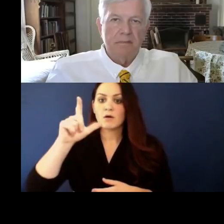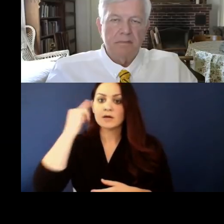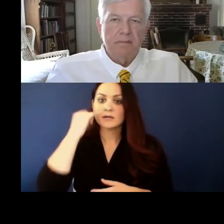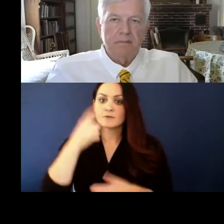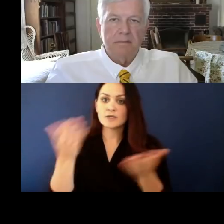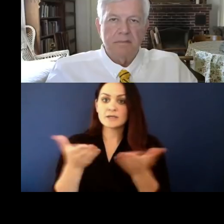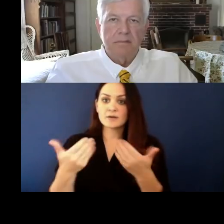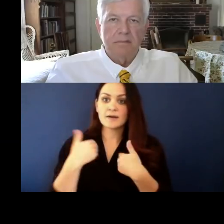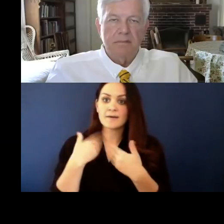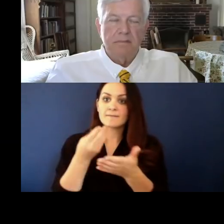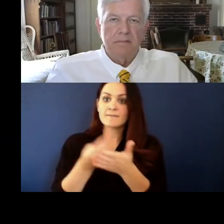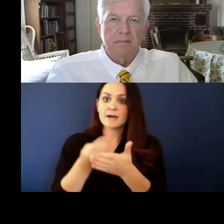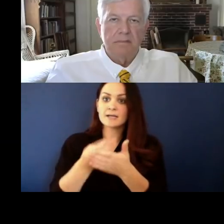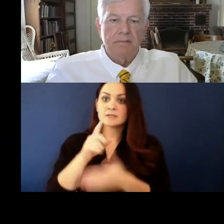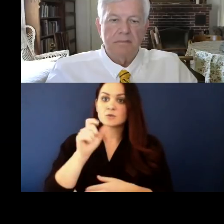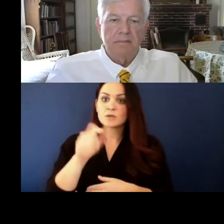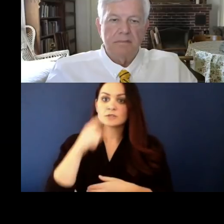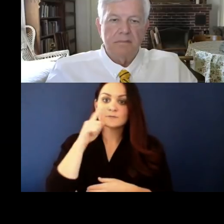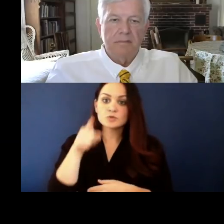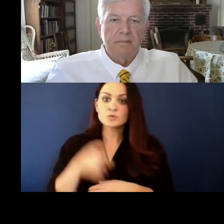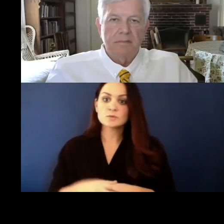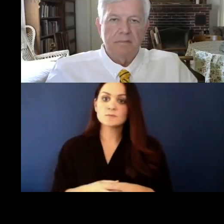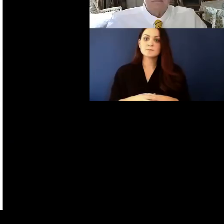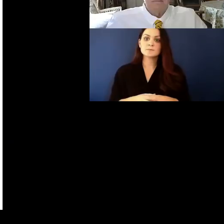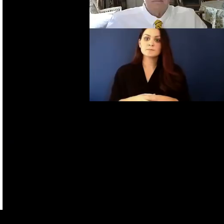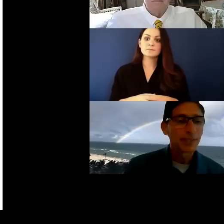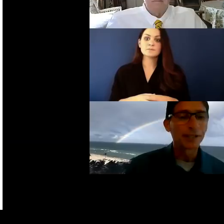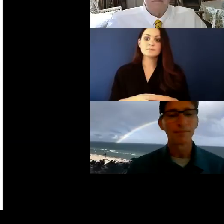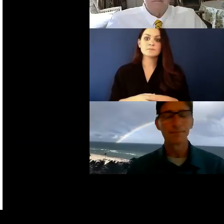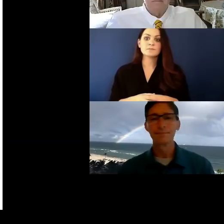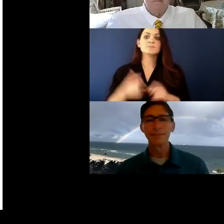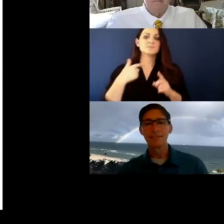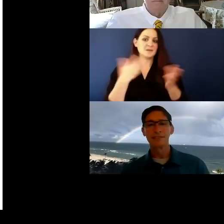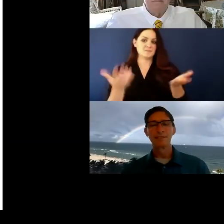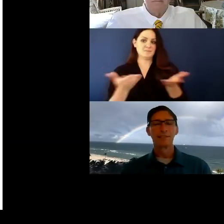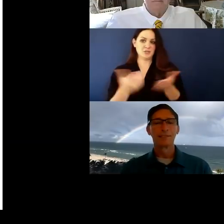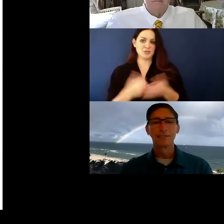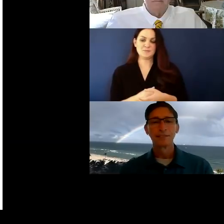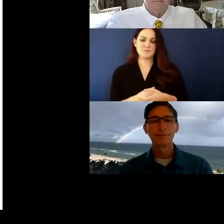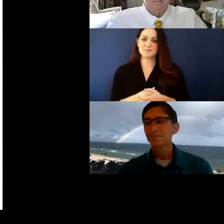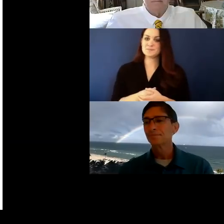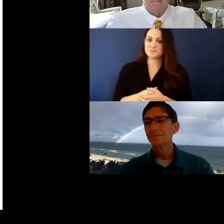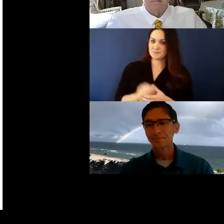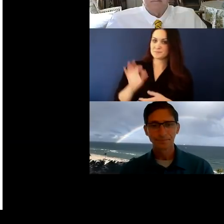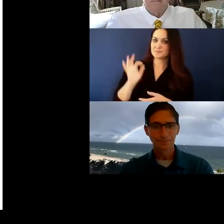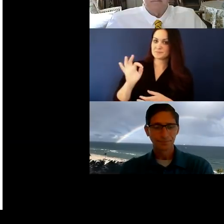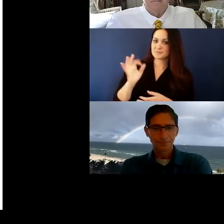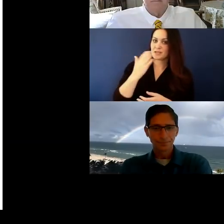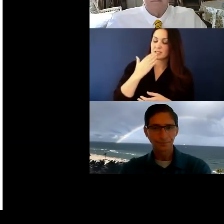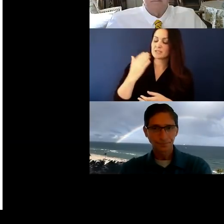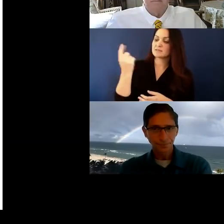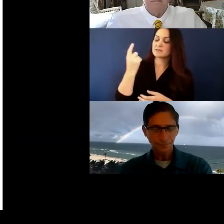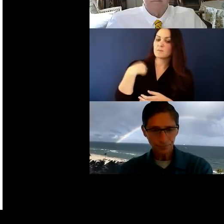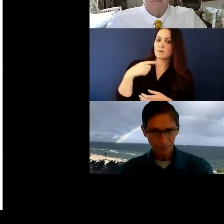finance question for you. I am here. Very good, thank you. Somebody is